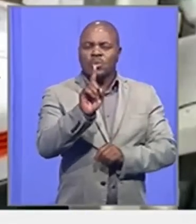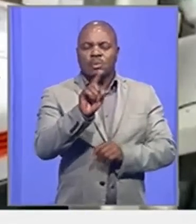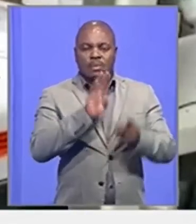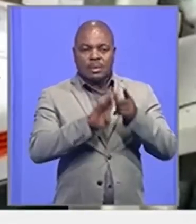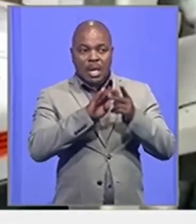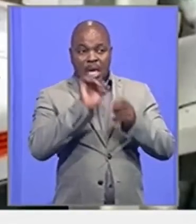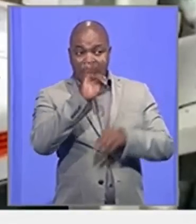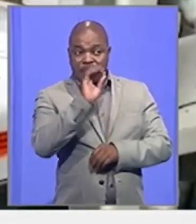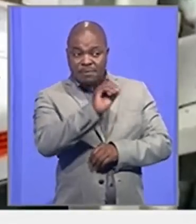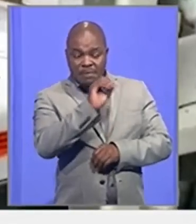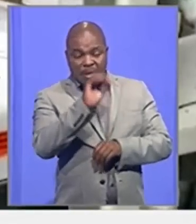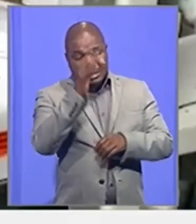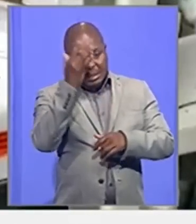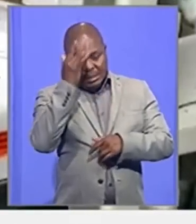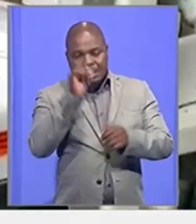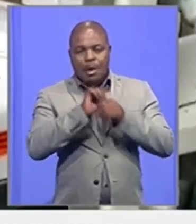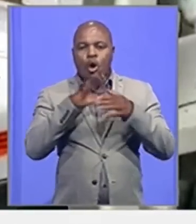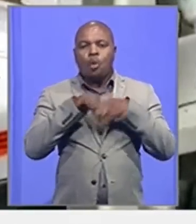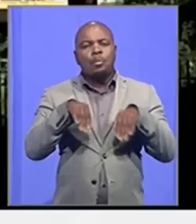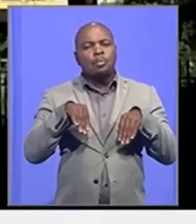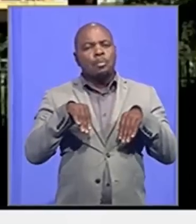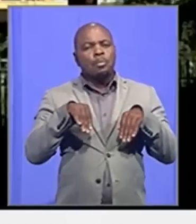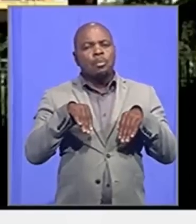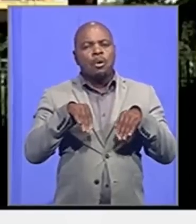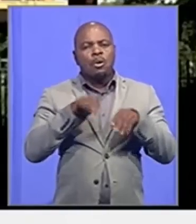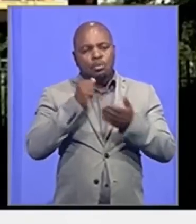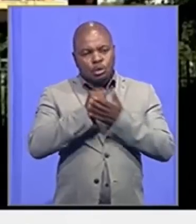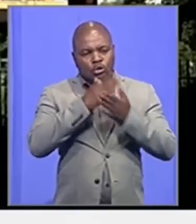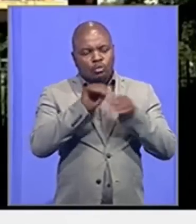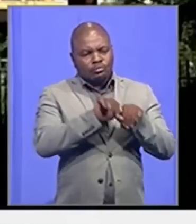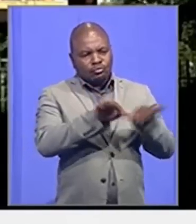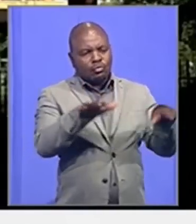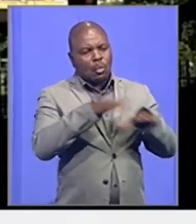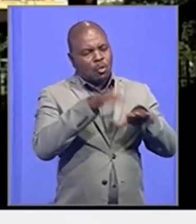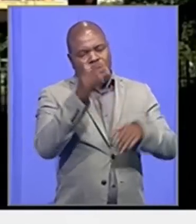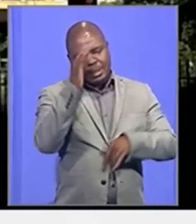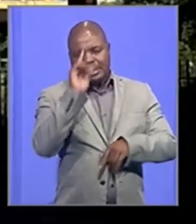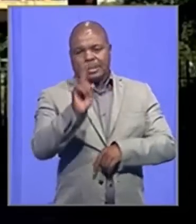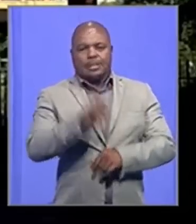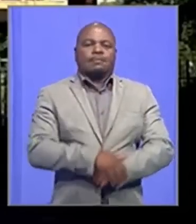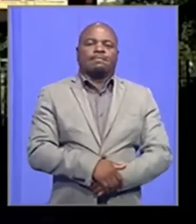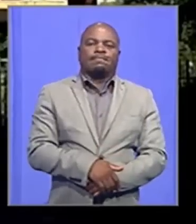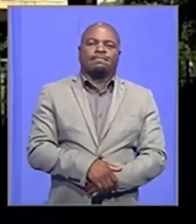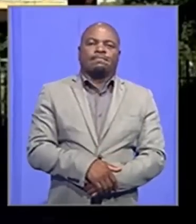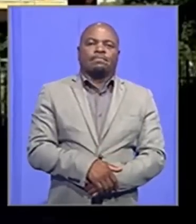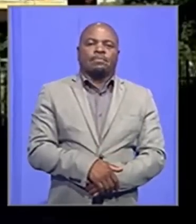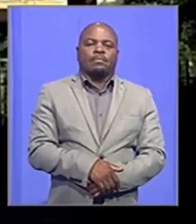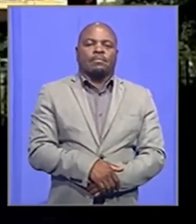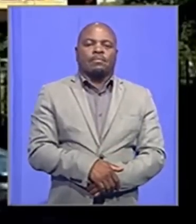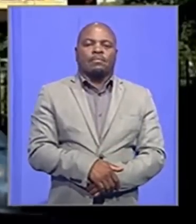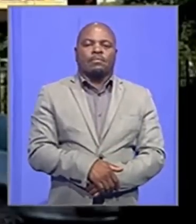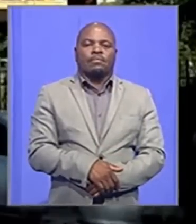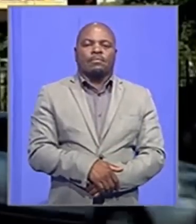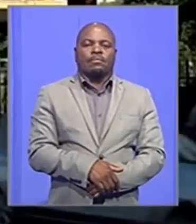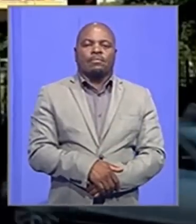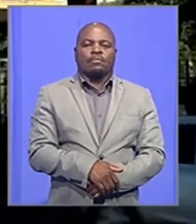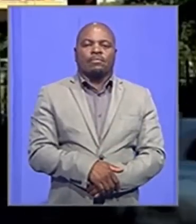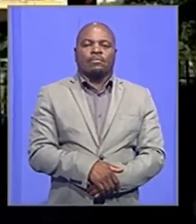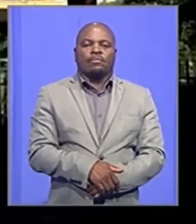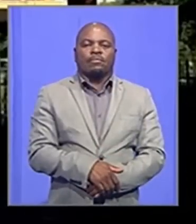ba tshwaetsegile ba nne kwa gae go tila go anamisa mogare o. O fentse Stimo, SABC